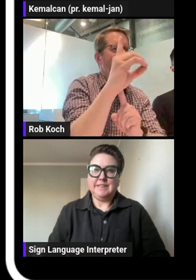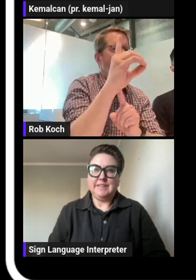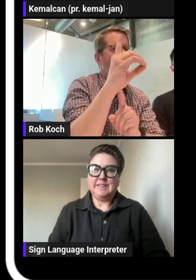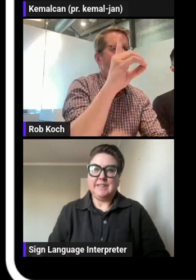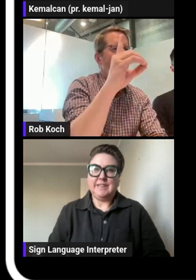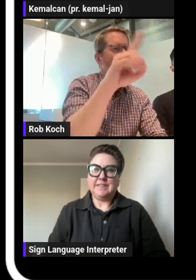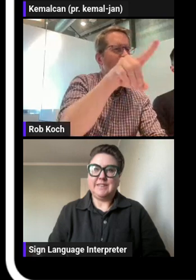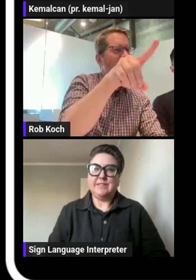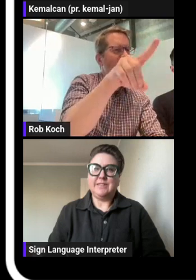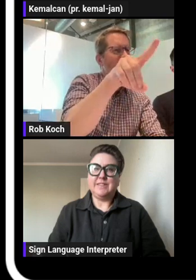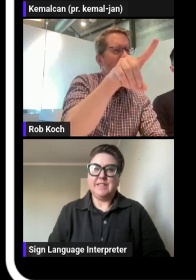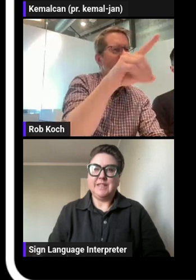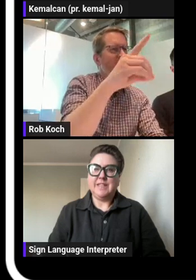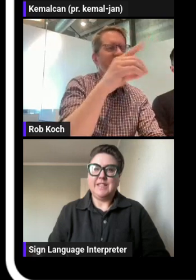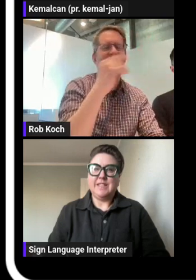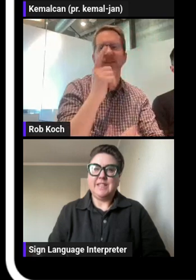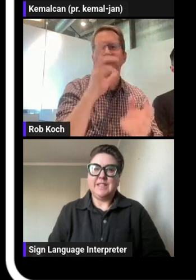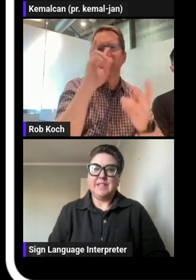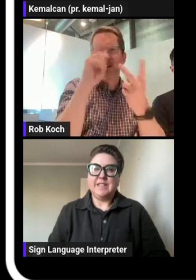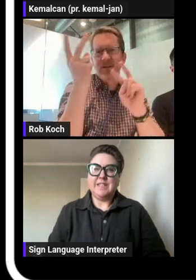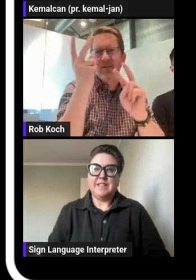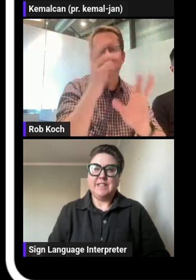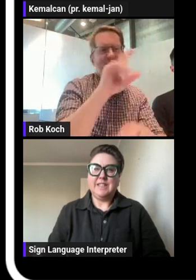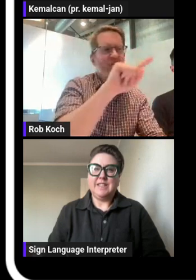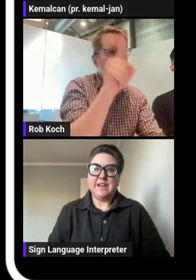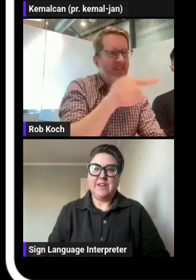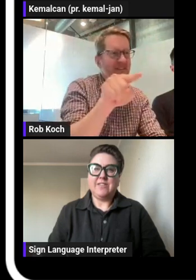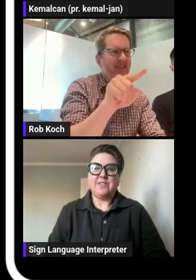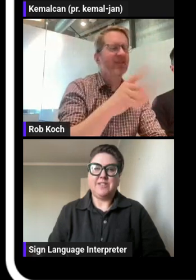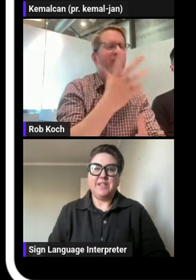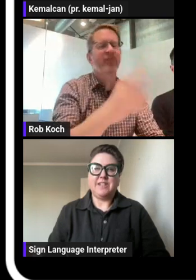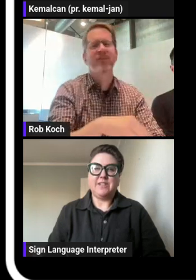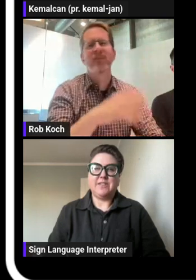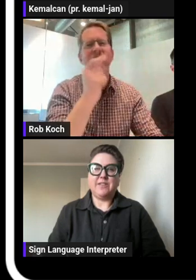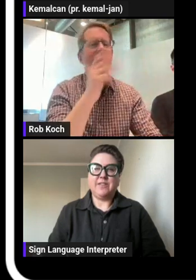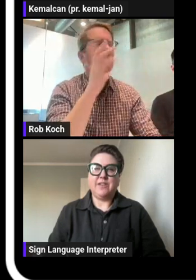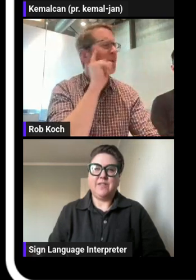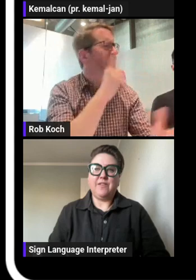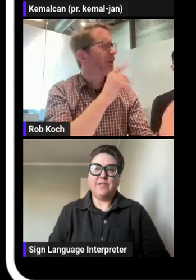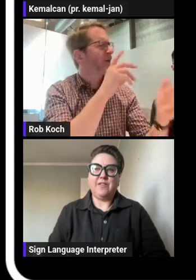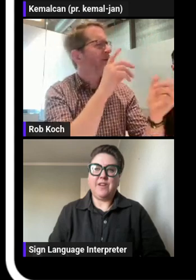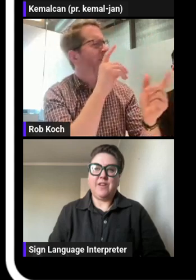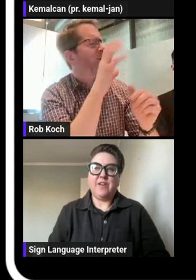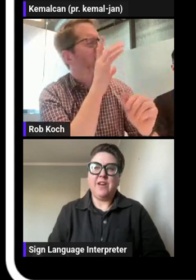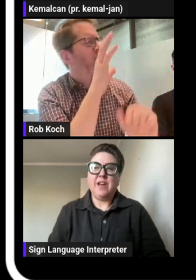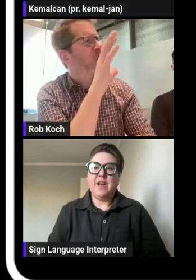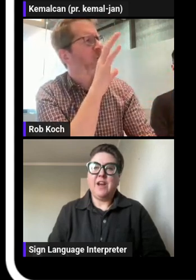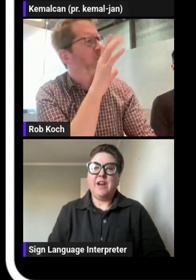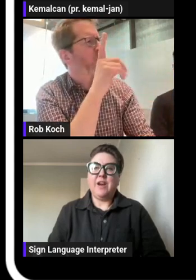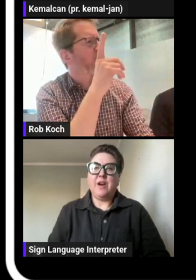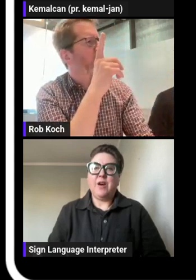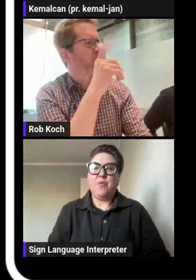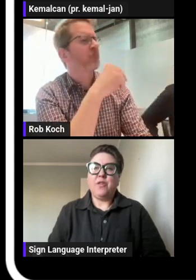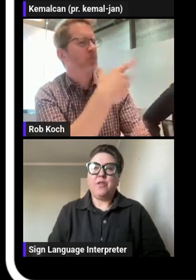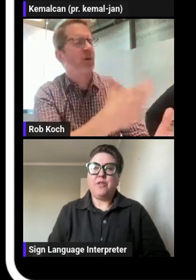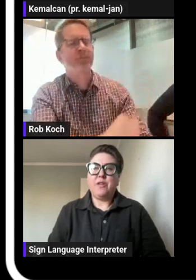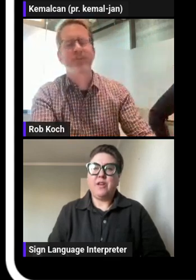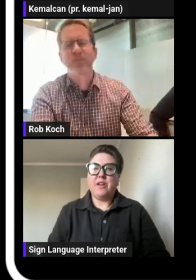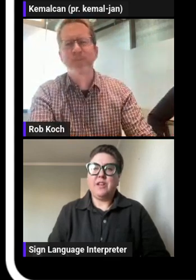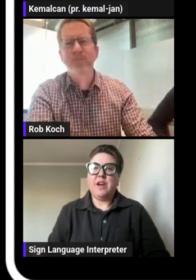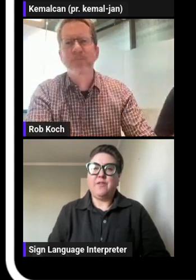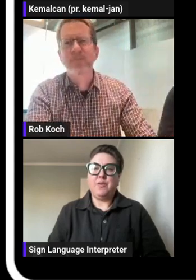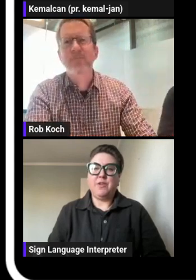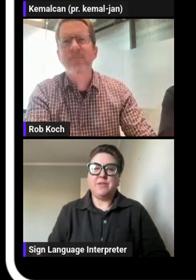And yeah, so D, L. So see, it gets a little confused there